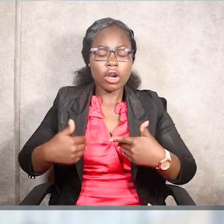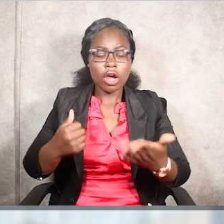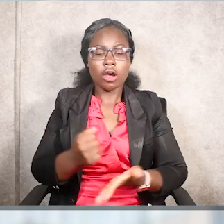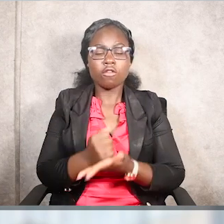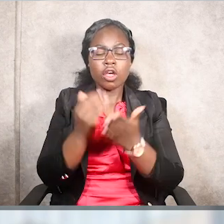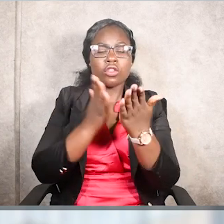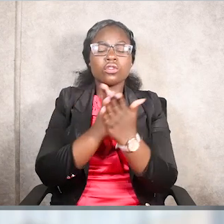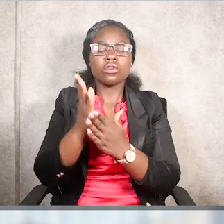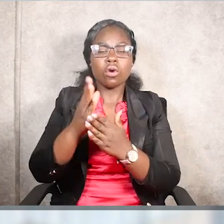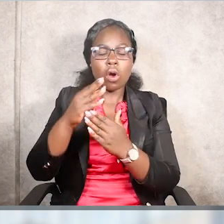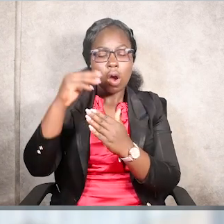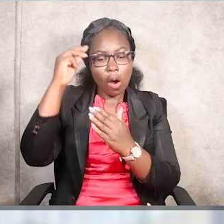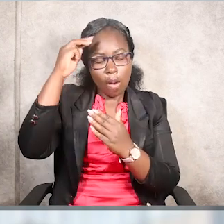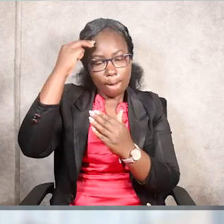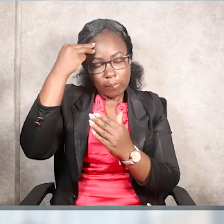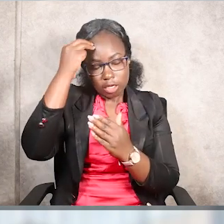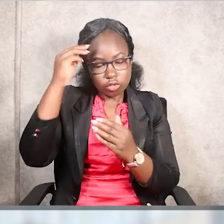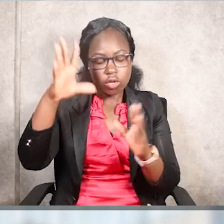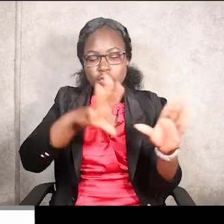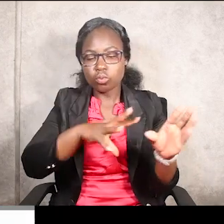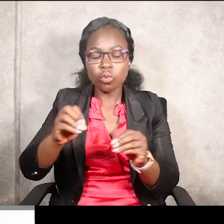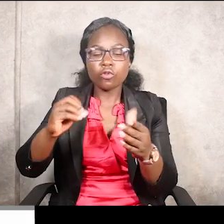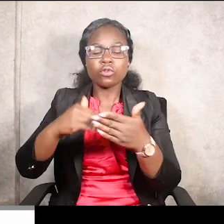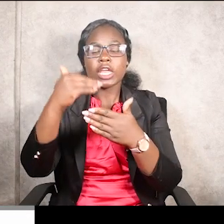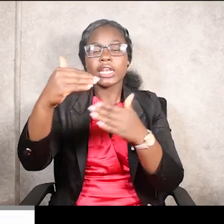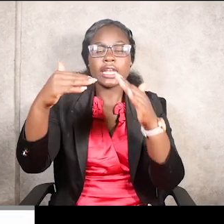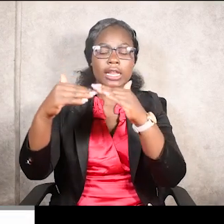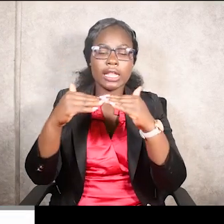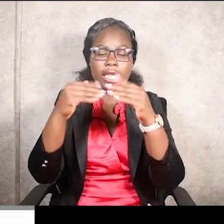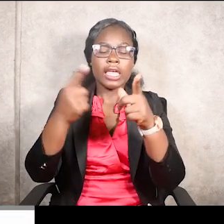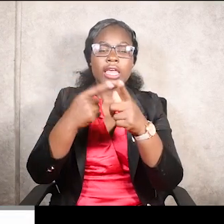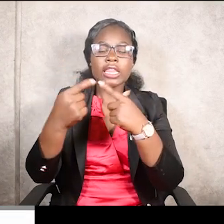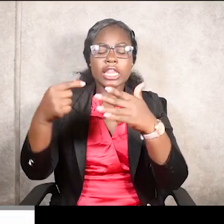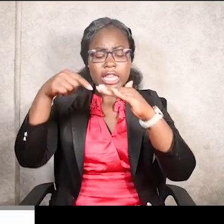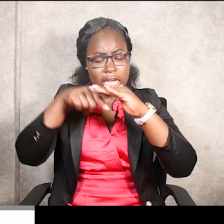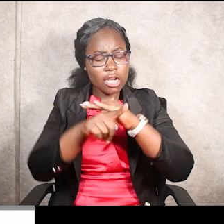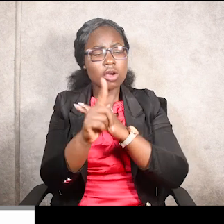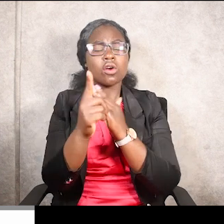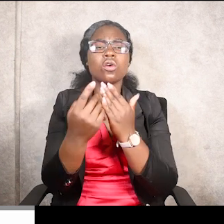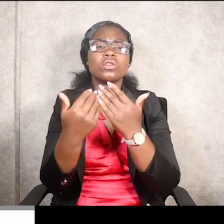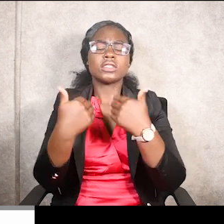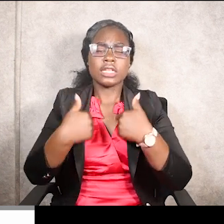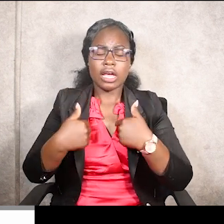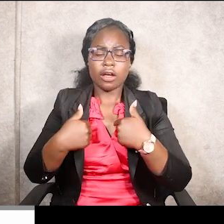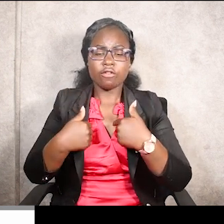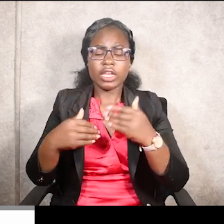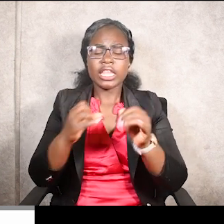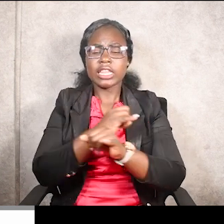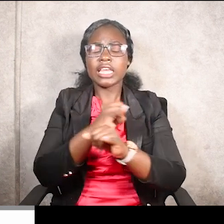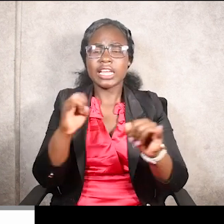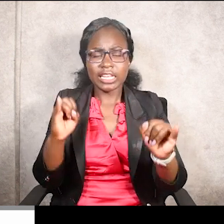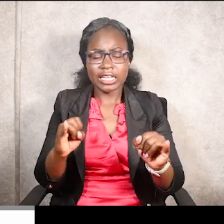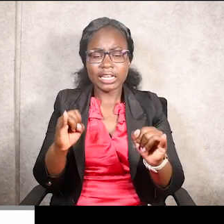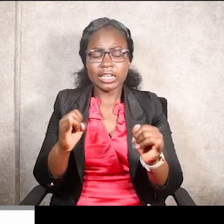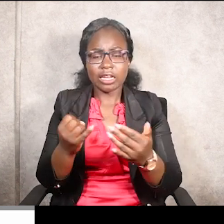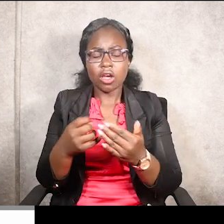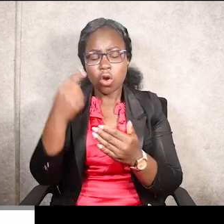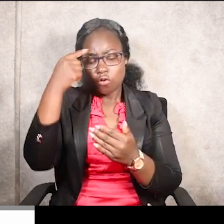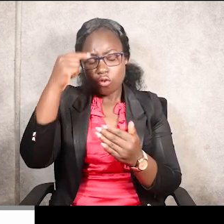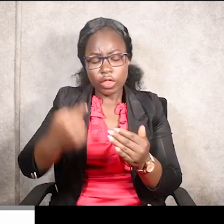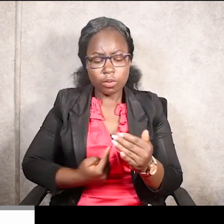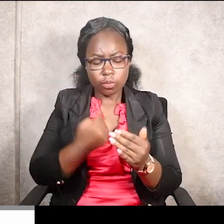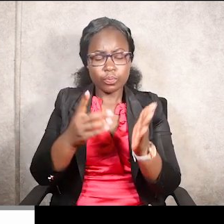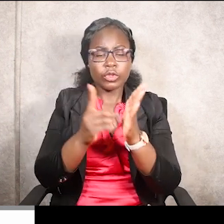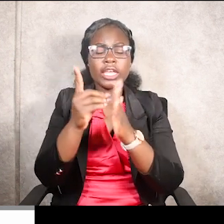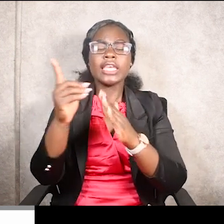a coach to move to the next level. Then goal setting. Setting clear, challenging, and achievable goals to drive personal growth